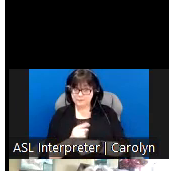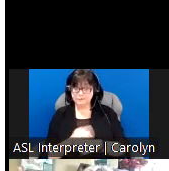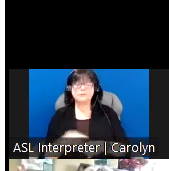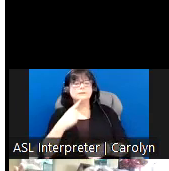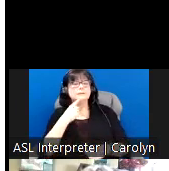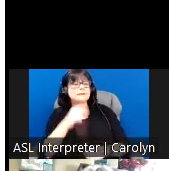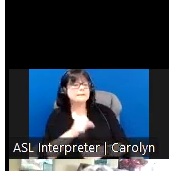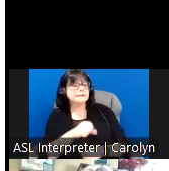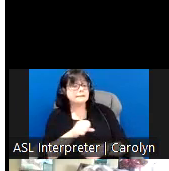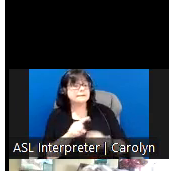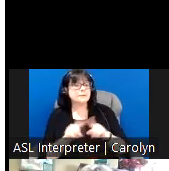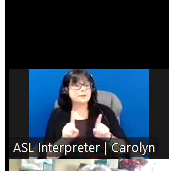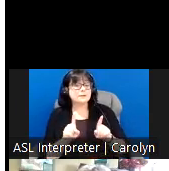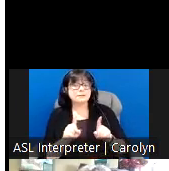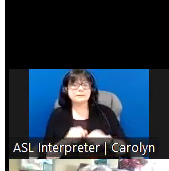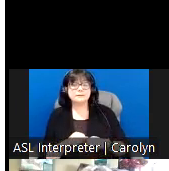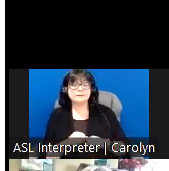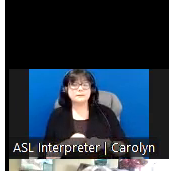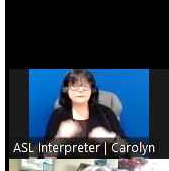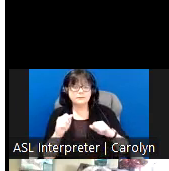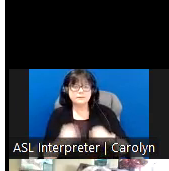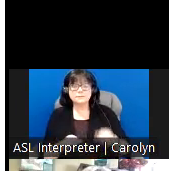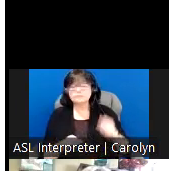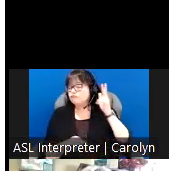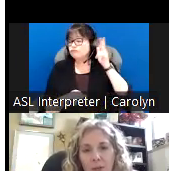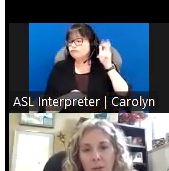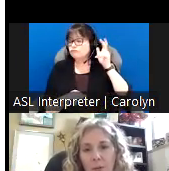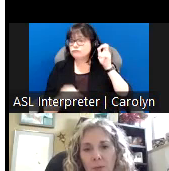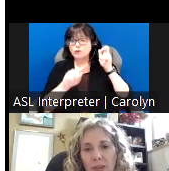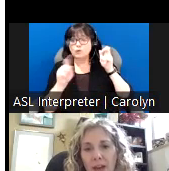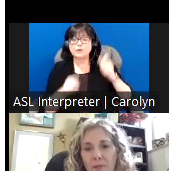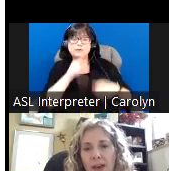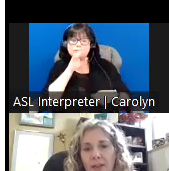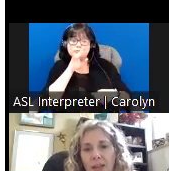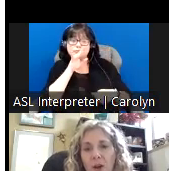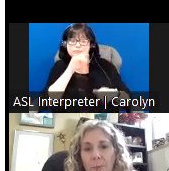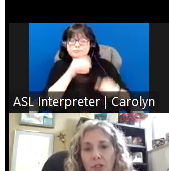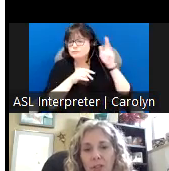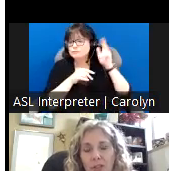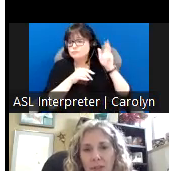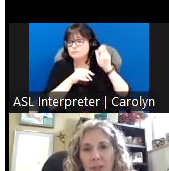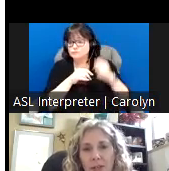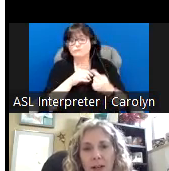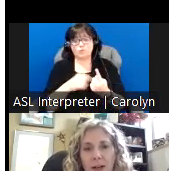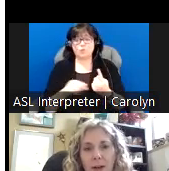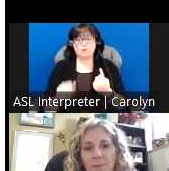though where the questions can be read aloud. So they have that option.